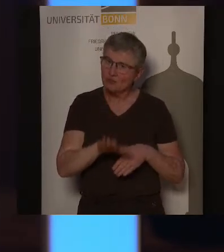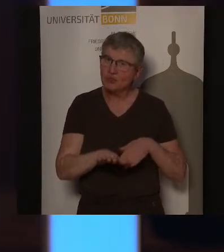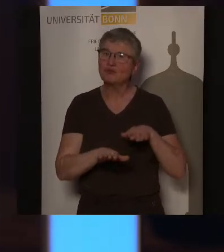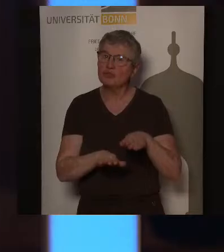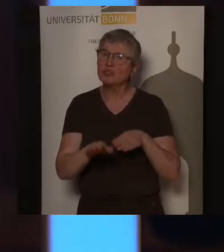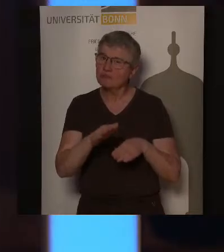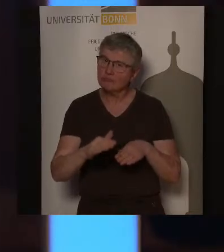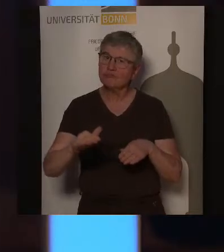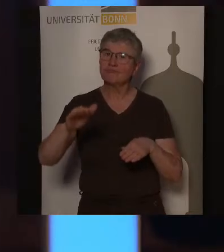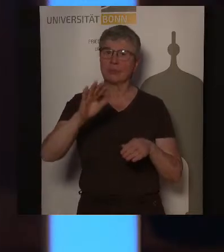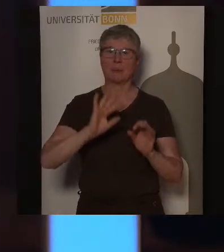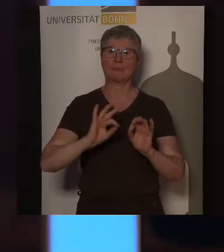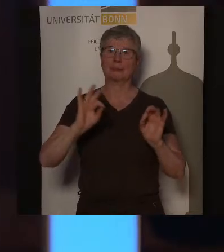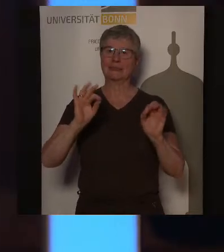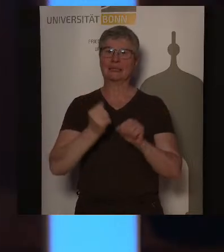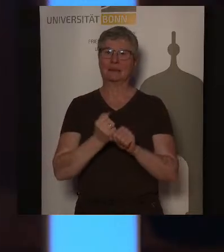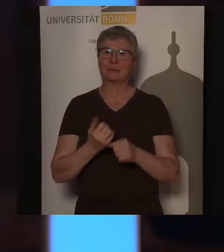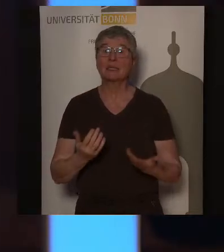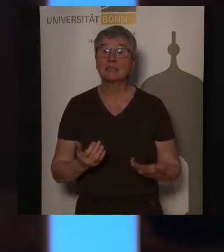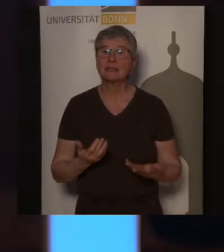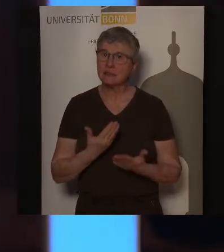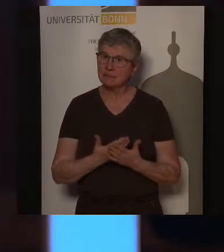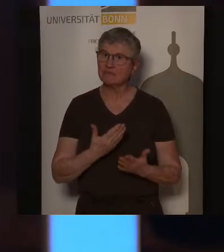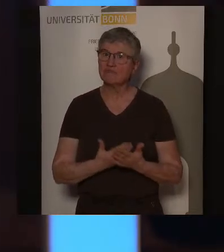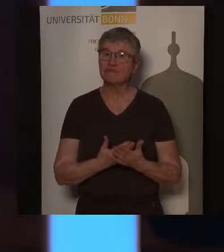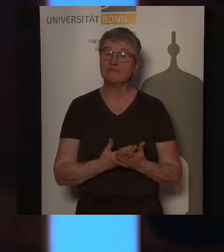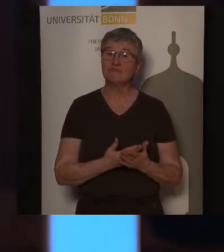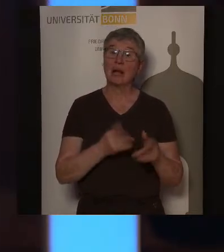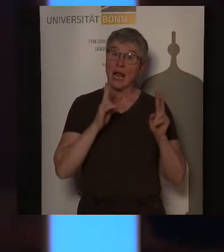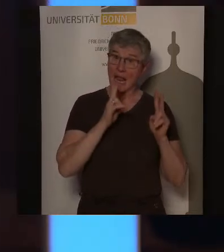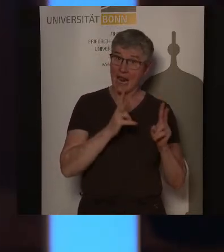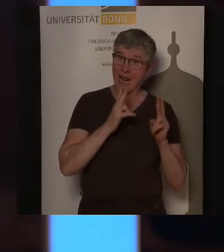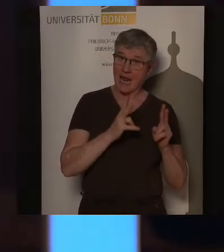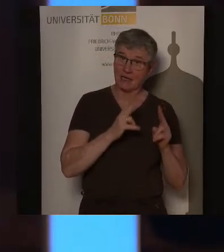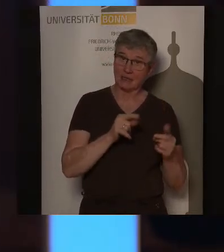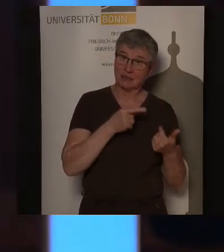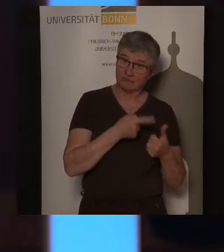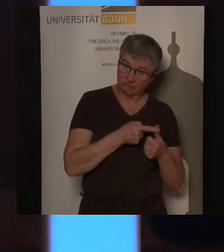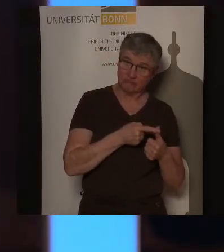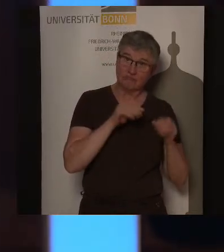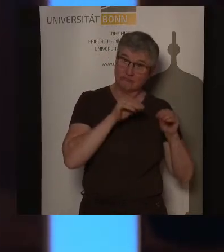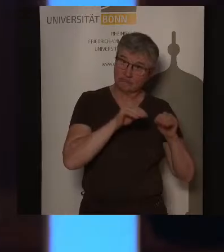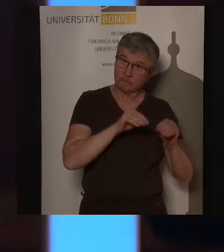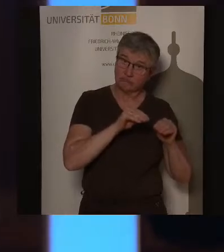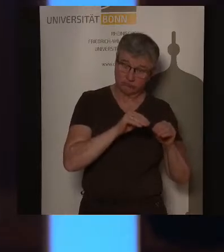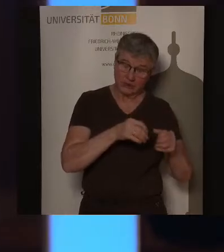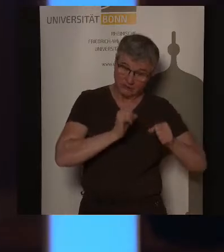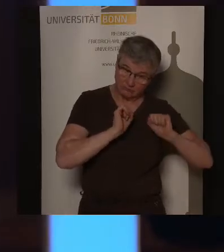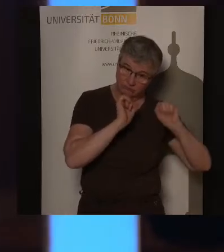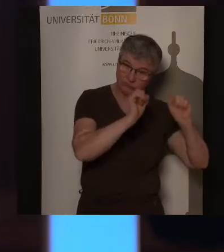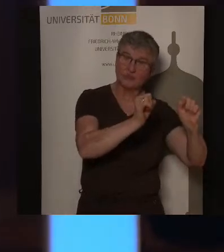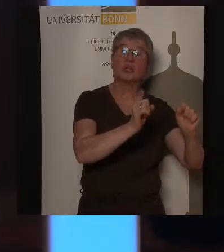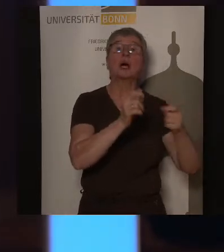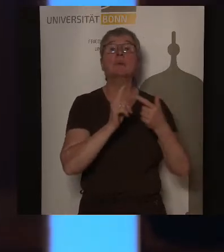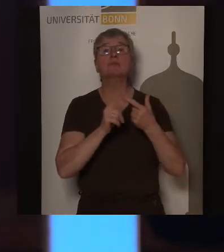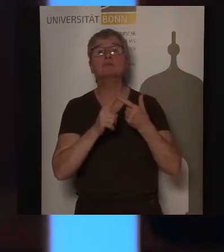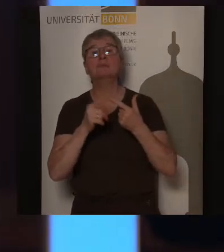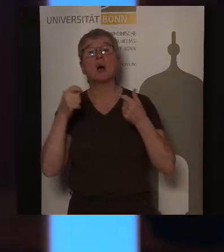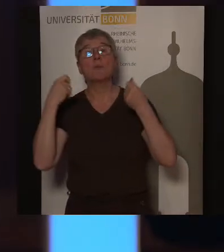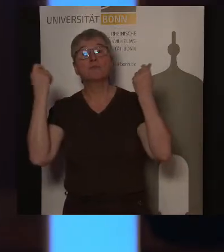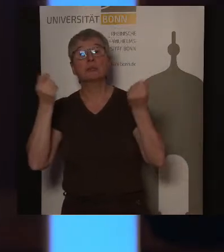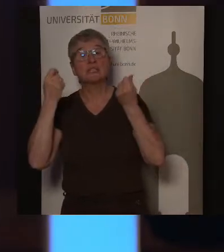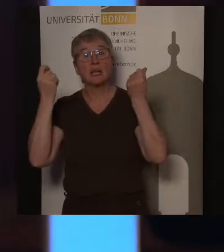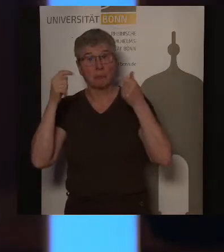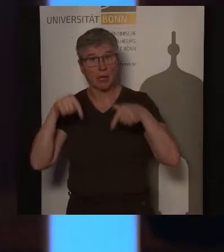better, make a little bit of progress and become more sustainable everywhere. So this applies to teaching, of course. This also